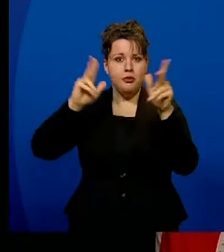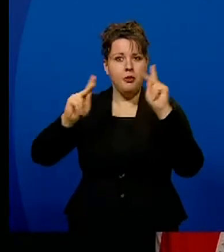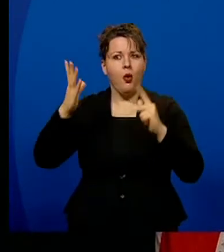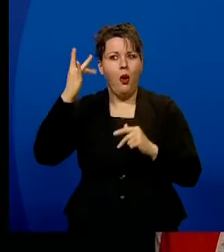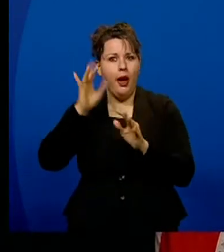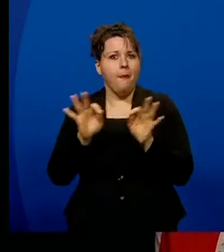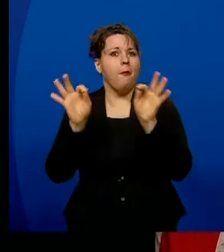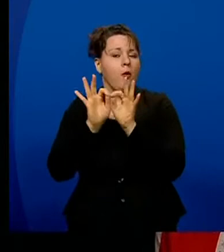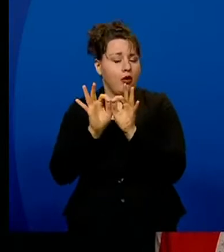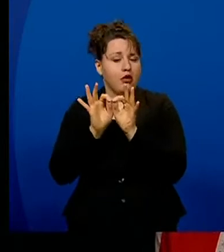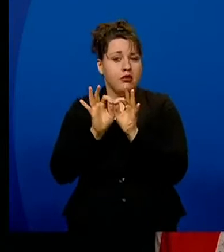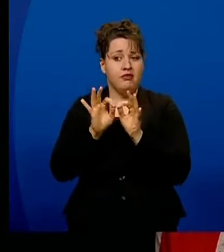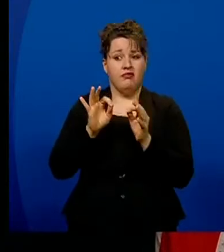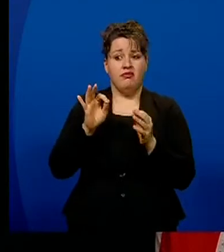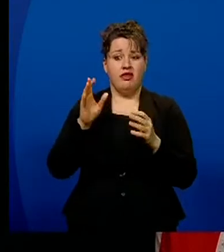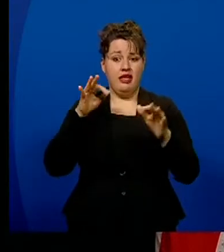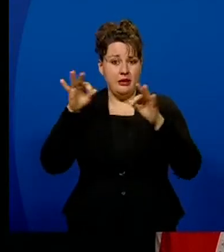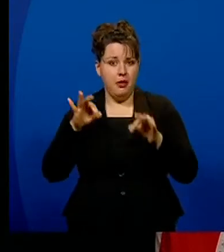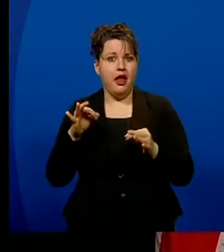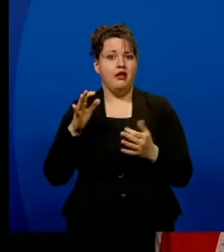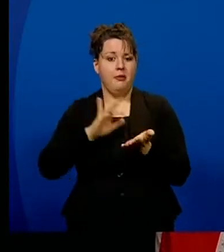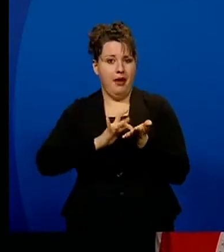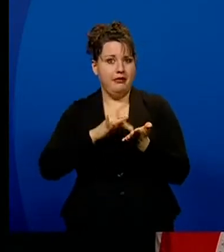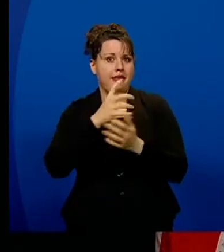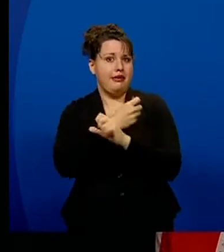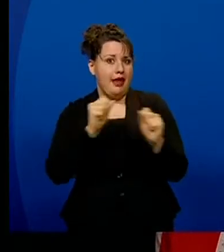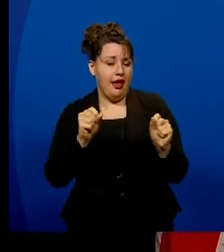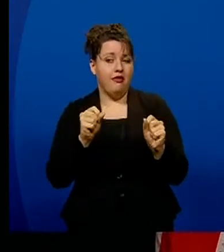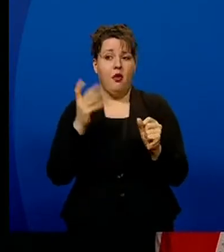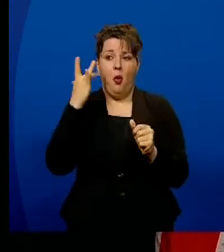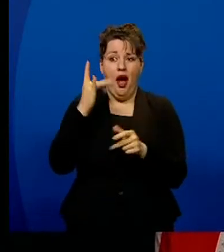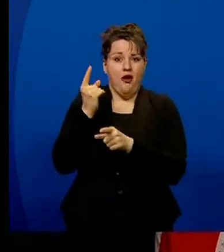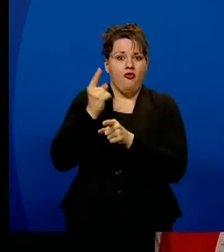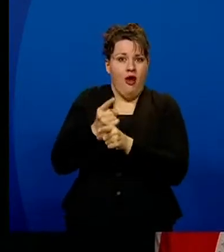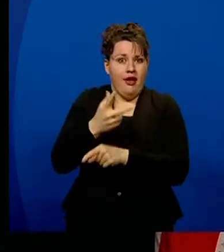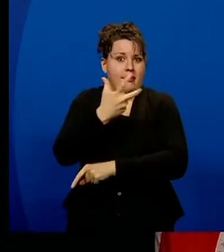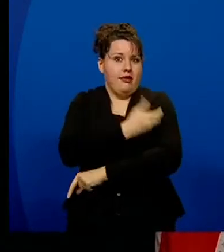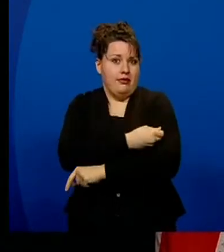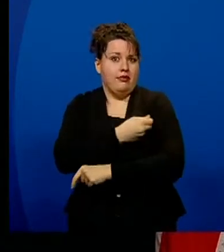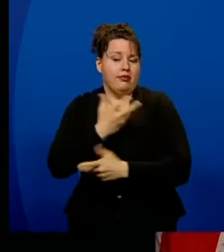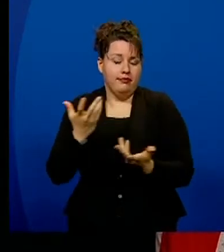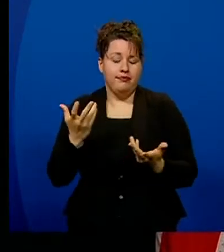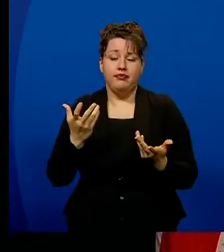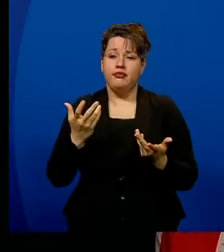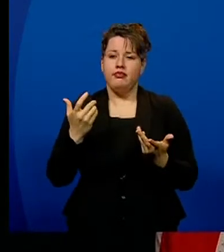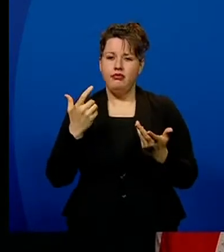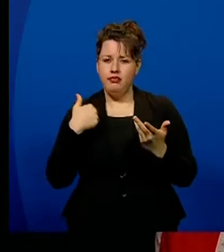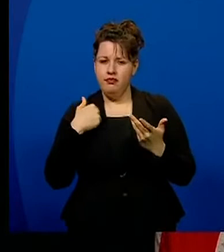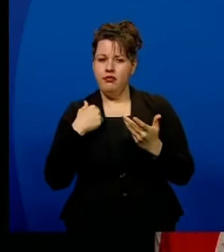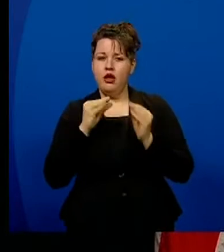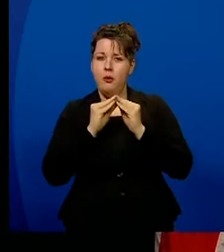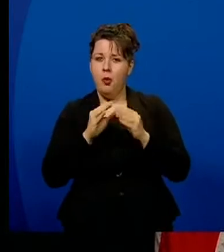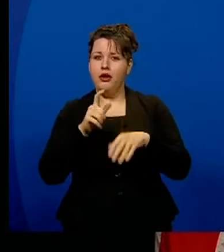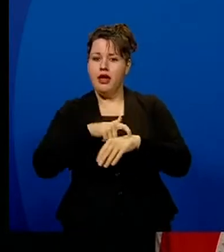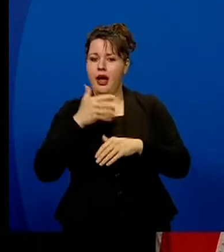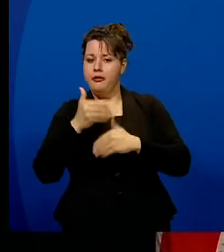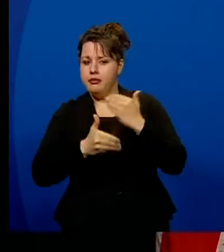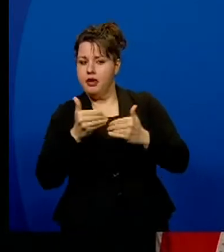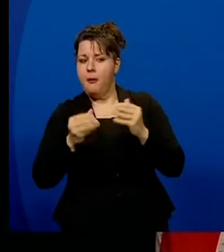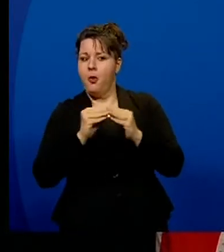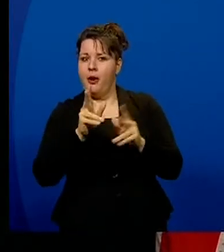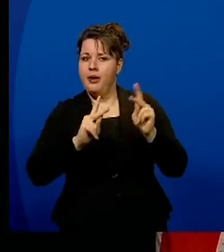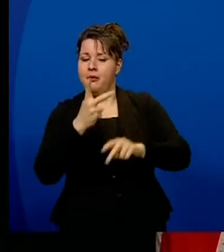and why they're safe and why it's the right thing to do. And I think we continue to see, the longer we get into this and more people are